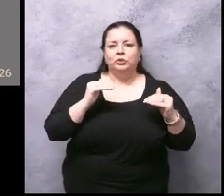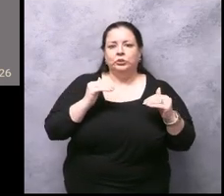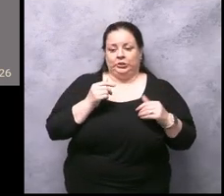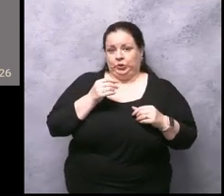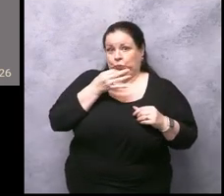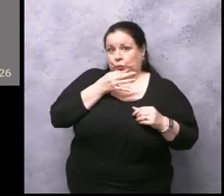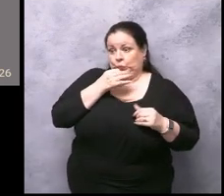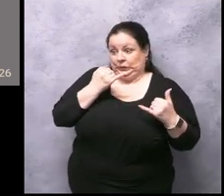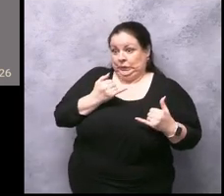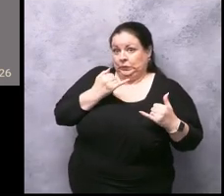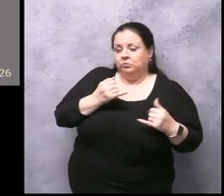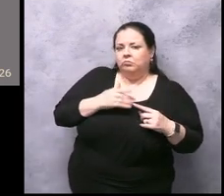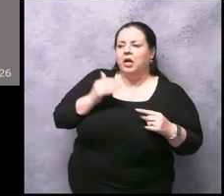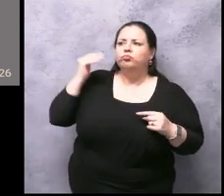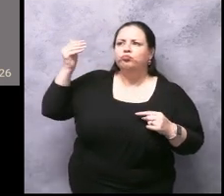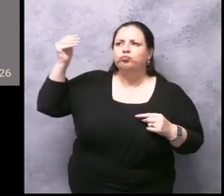long-term